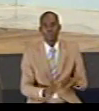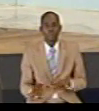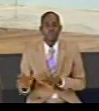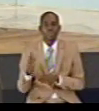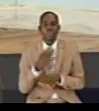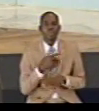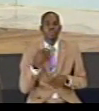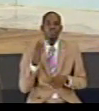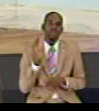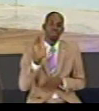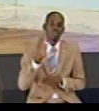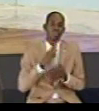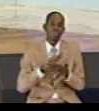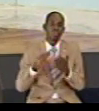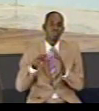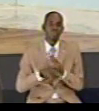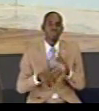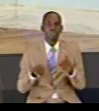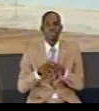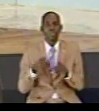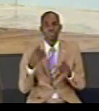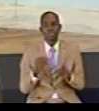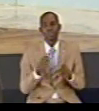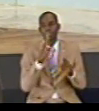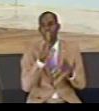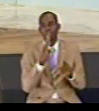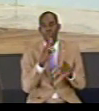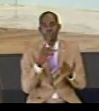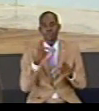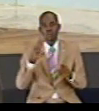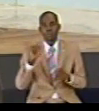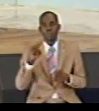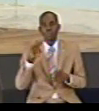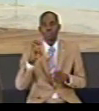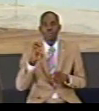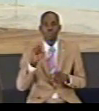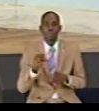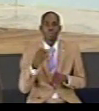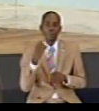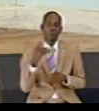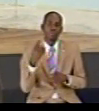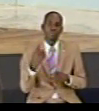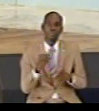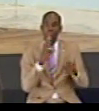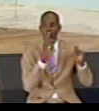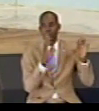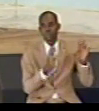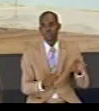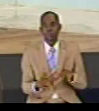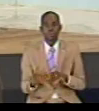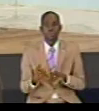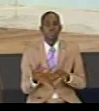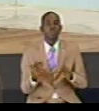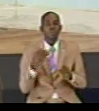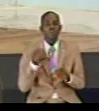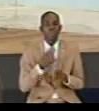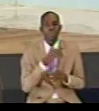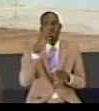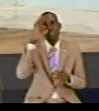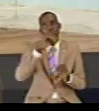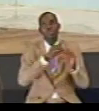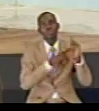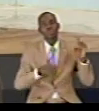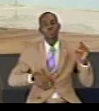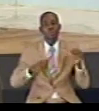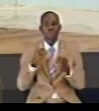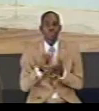righteousness as the waves of the sea. That's what we're seeking the Lord, so that our peace will